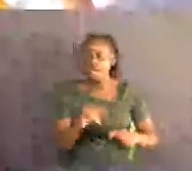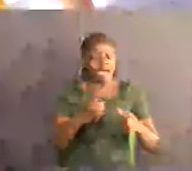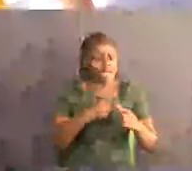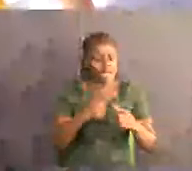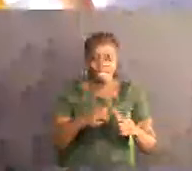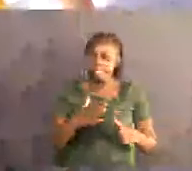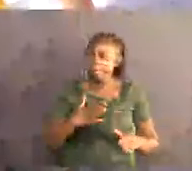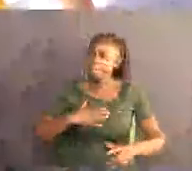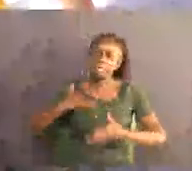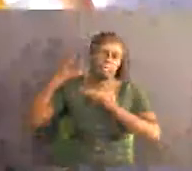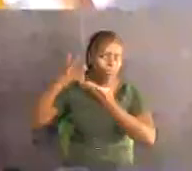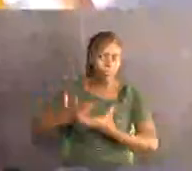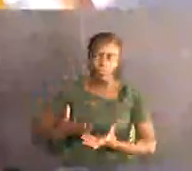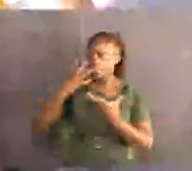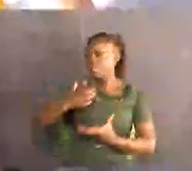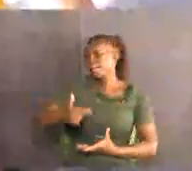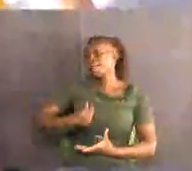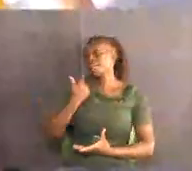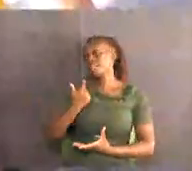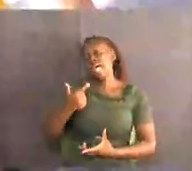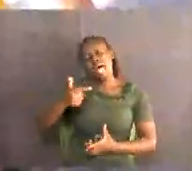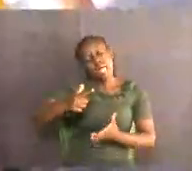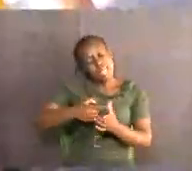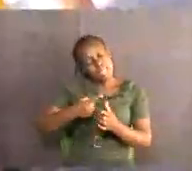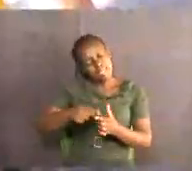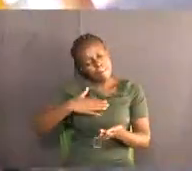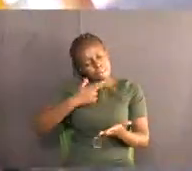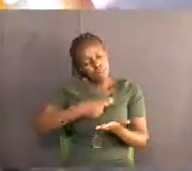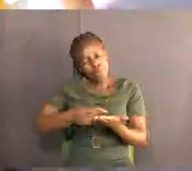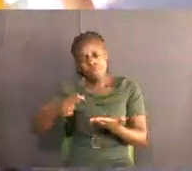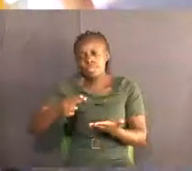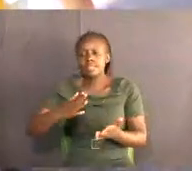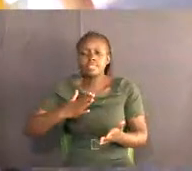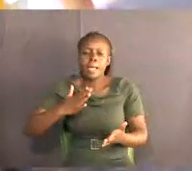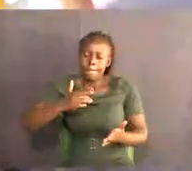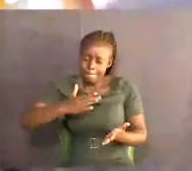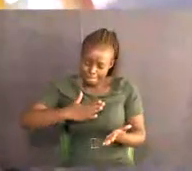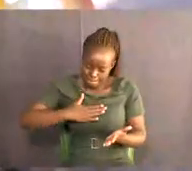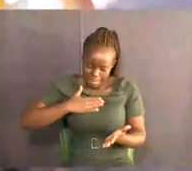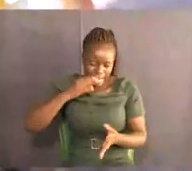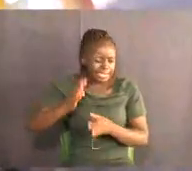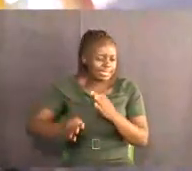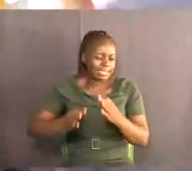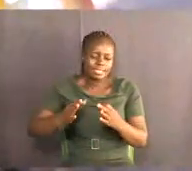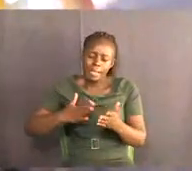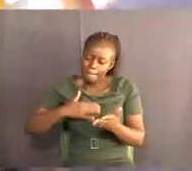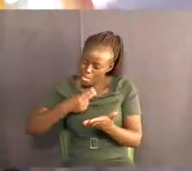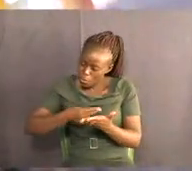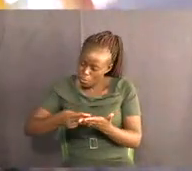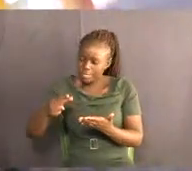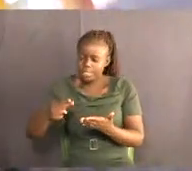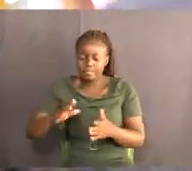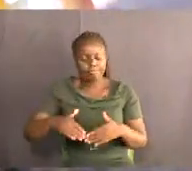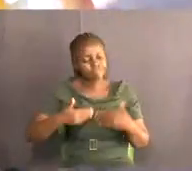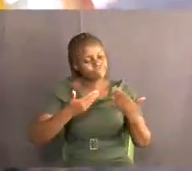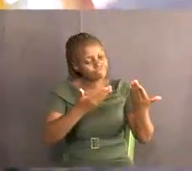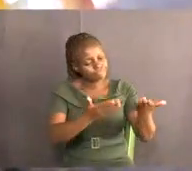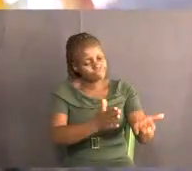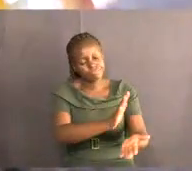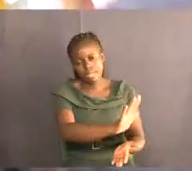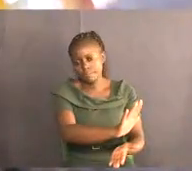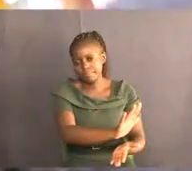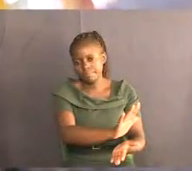on me, and I will take my righteousness, I will take my just and my holiness and place it on